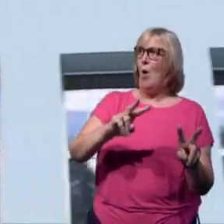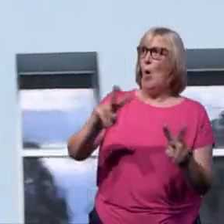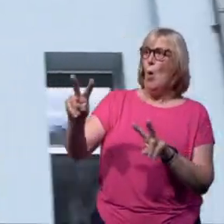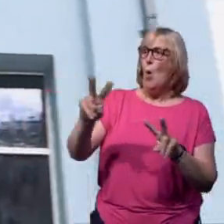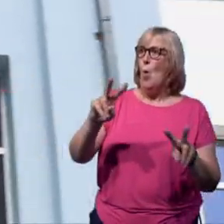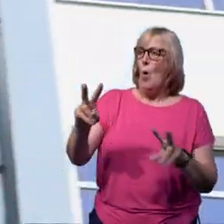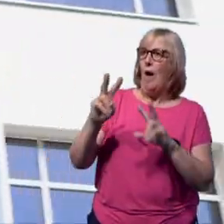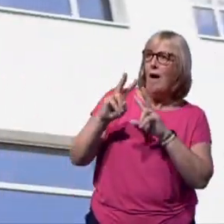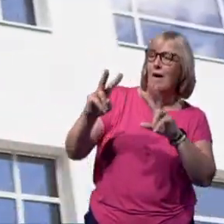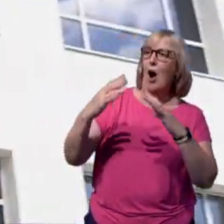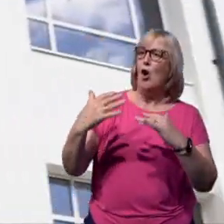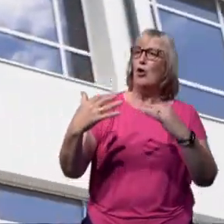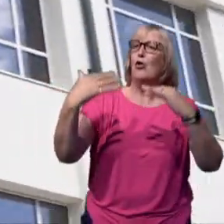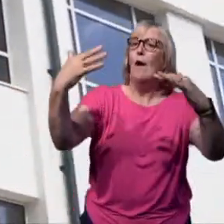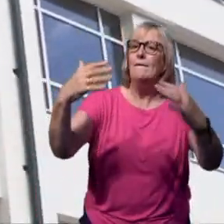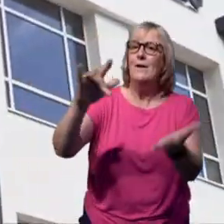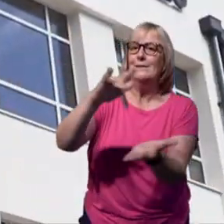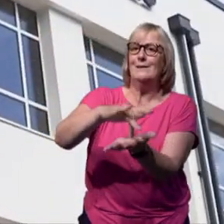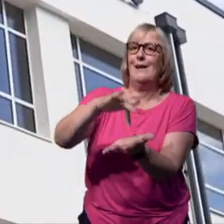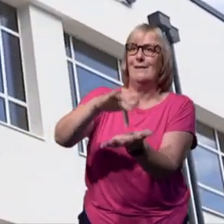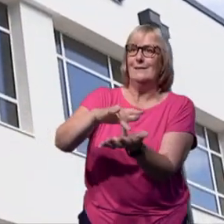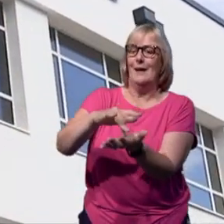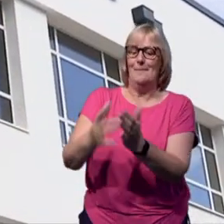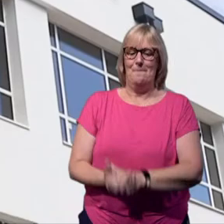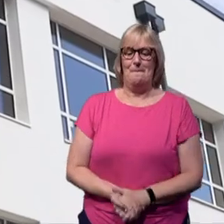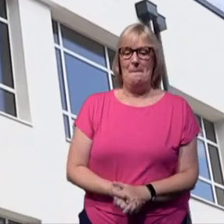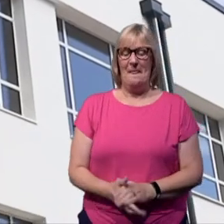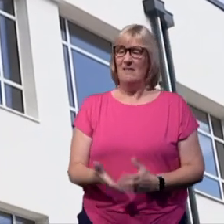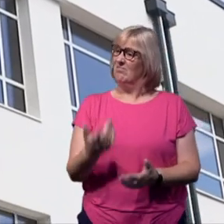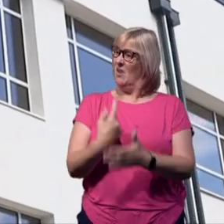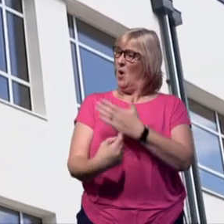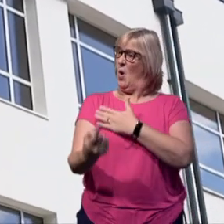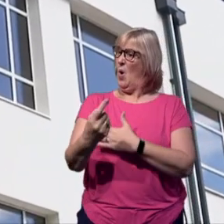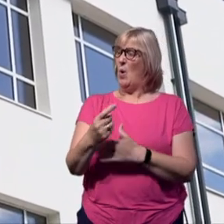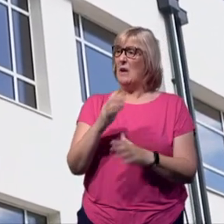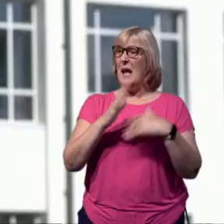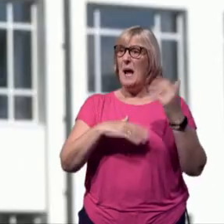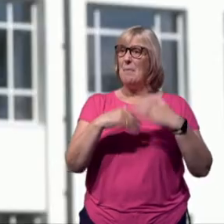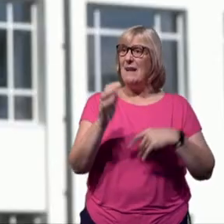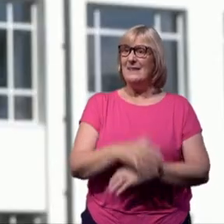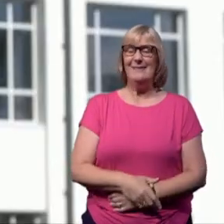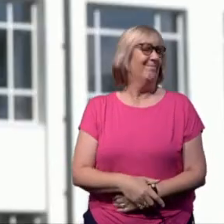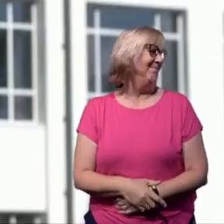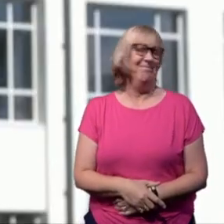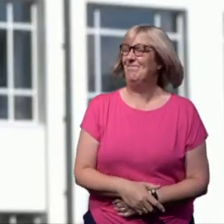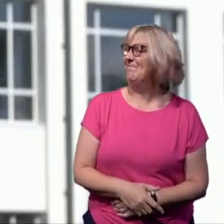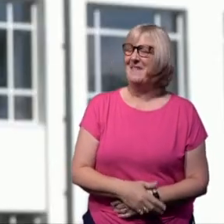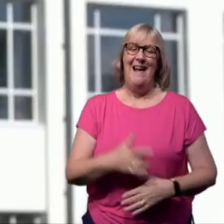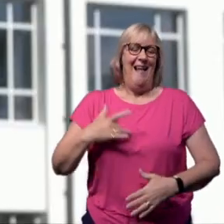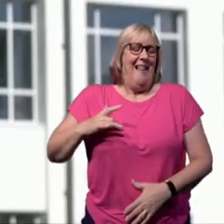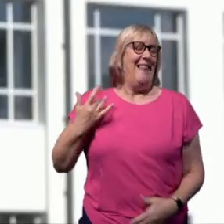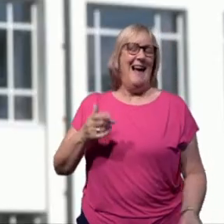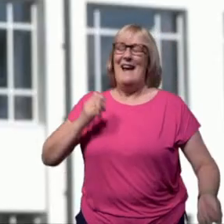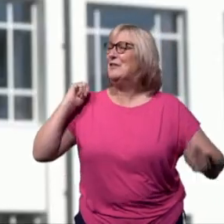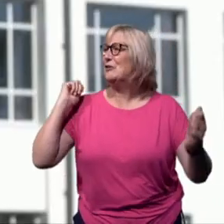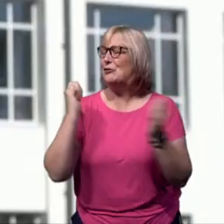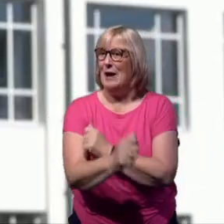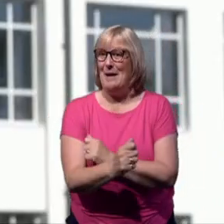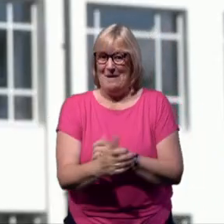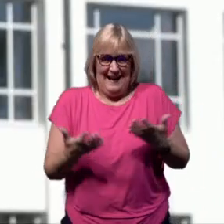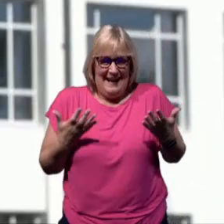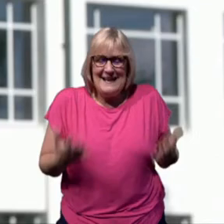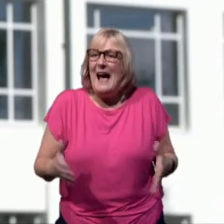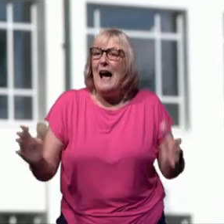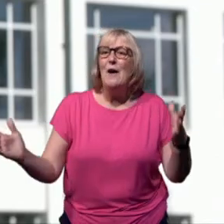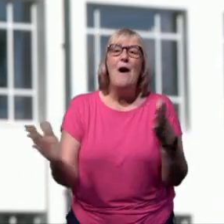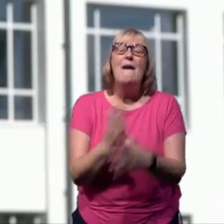conference centre available for use. But it's not about a building, it's about transformed lives. And it's incredibly exciting this year, for the first